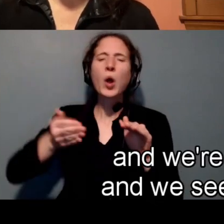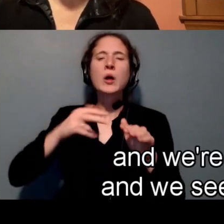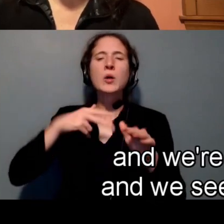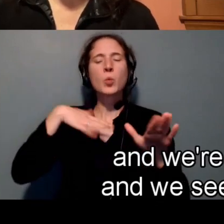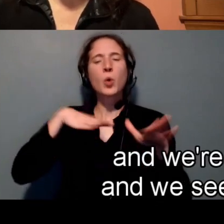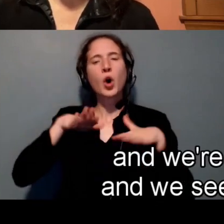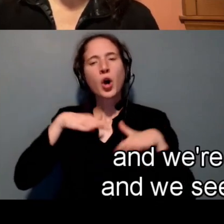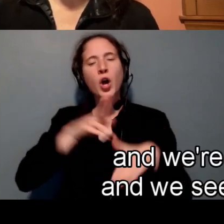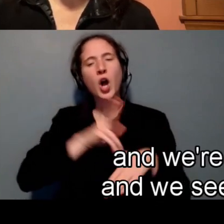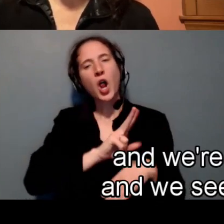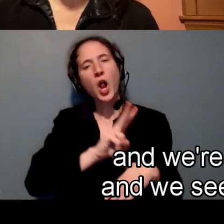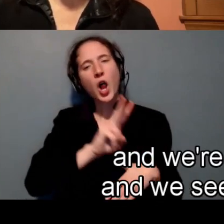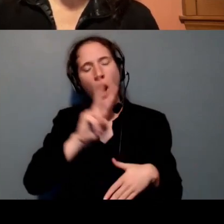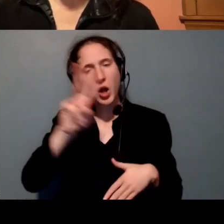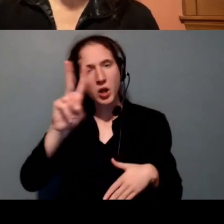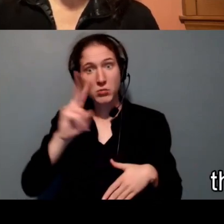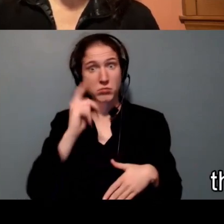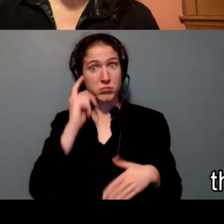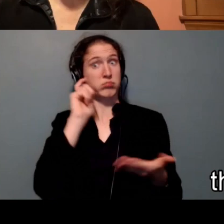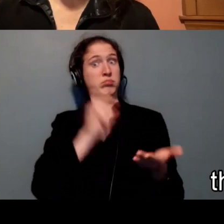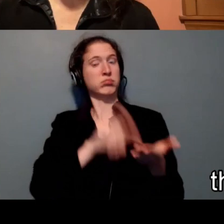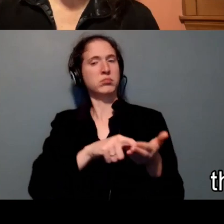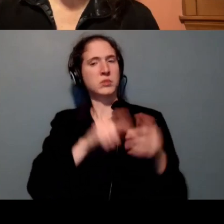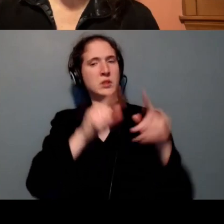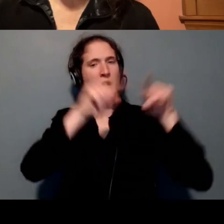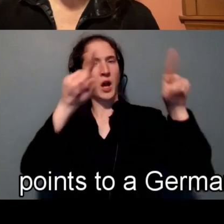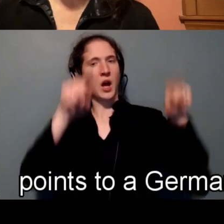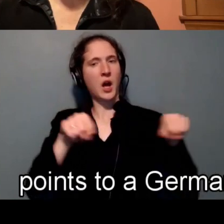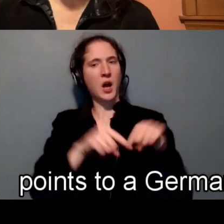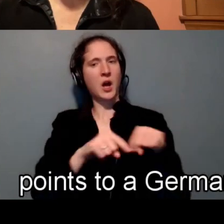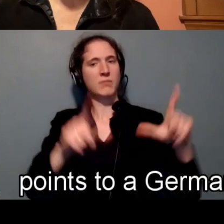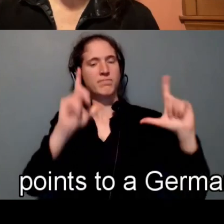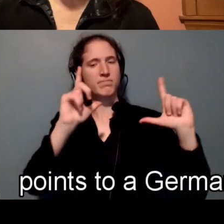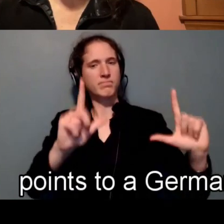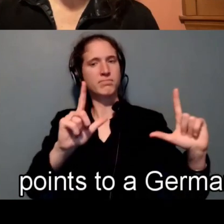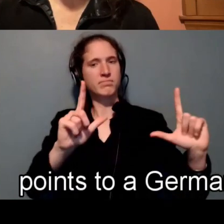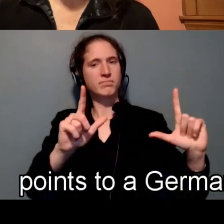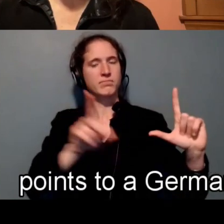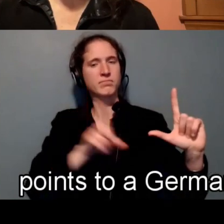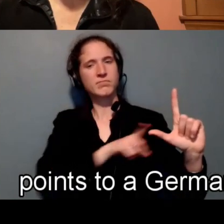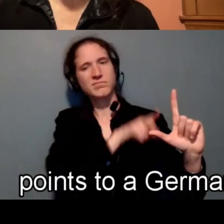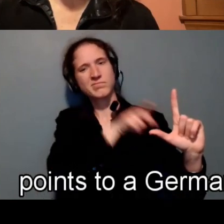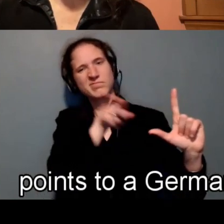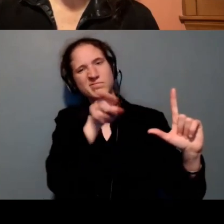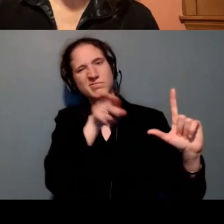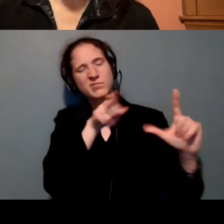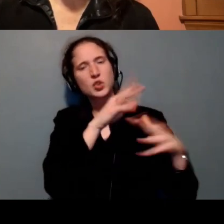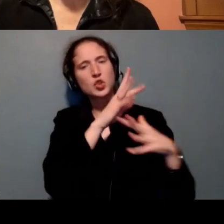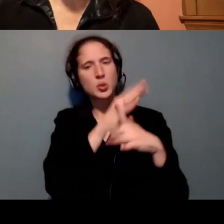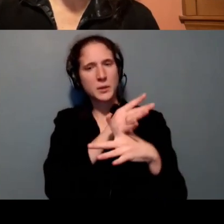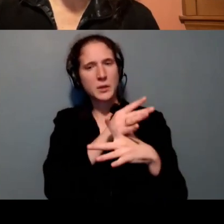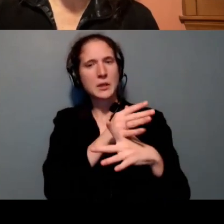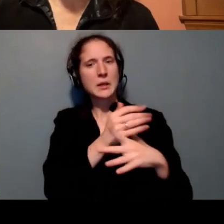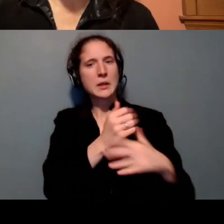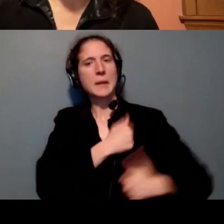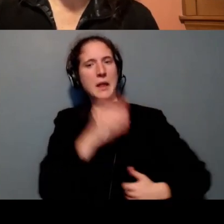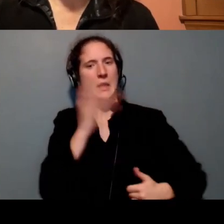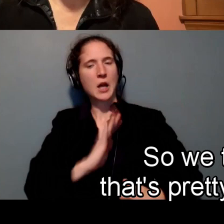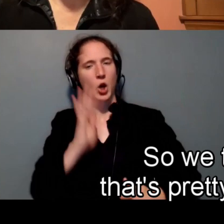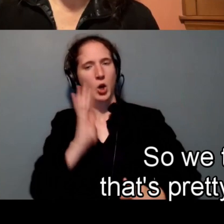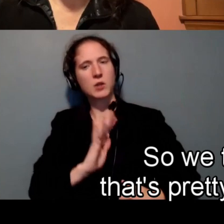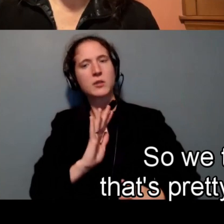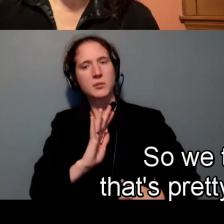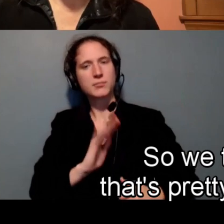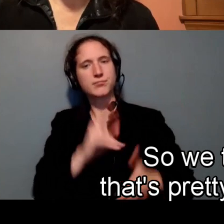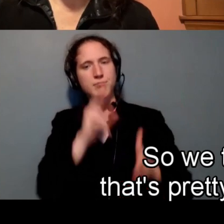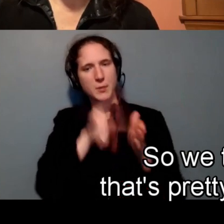path, and we see a signpost that points to a German military cemetery. And